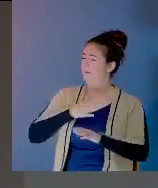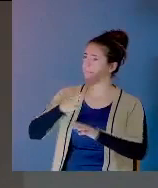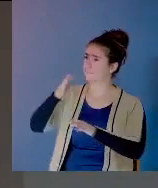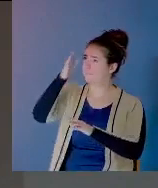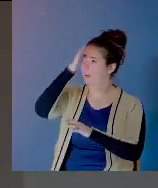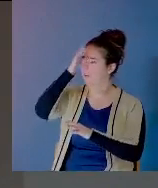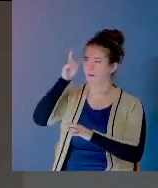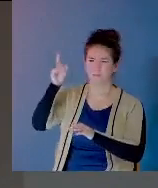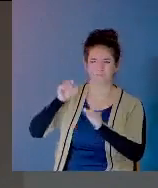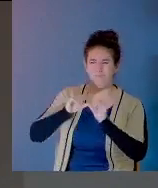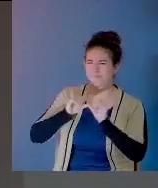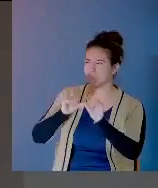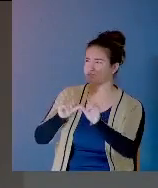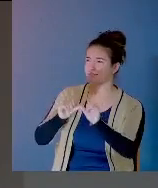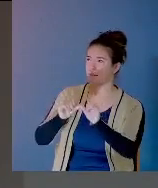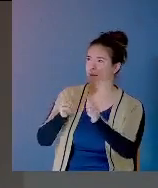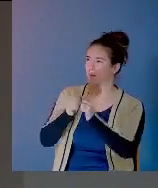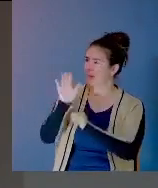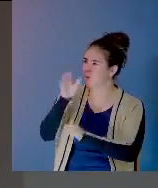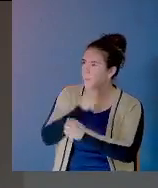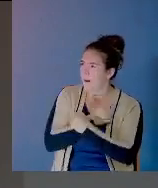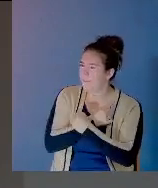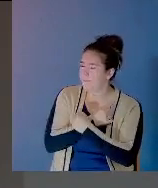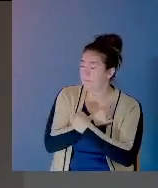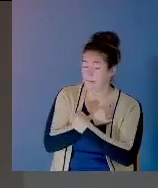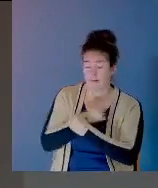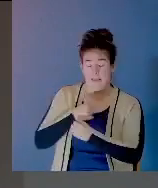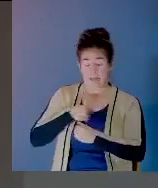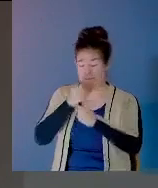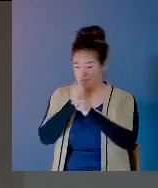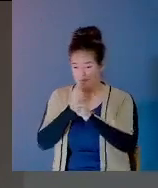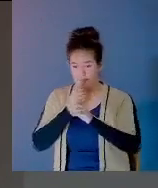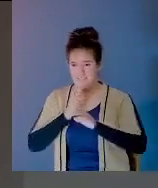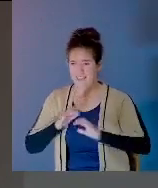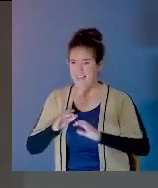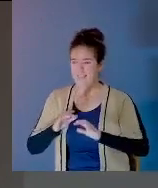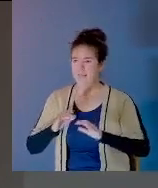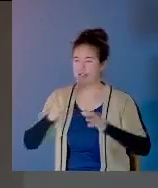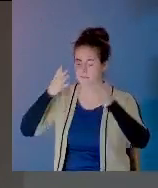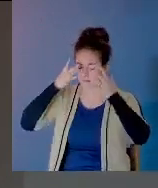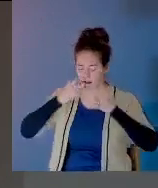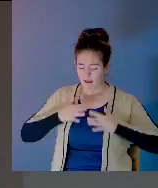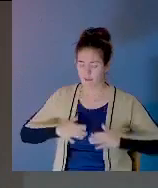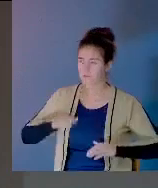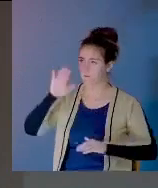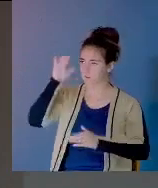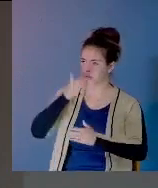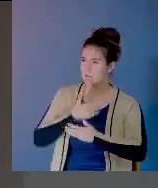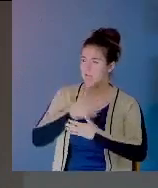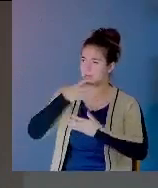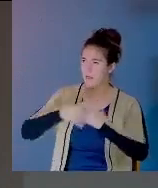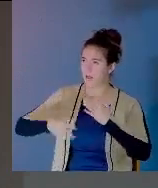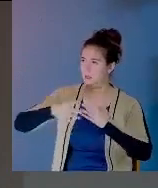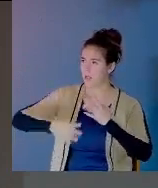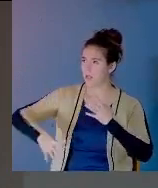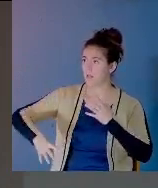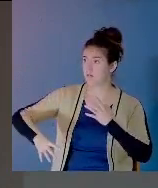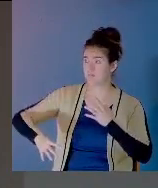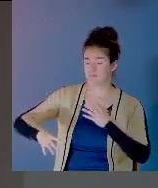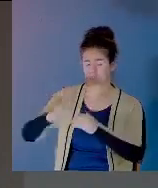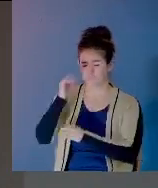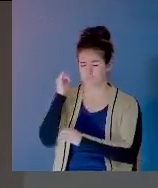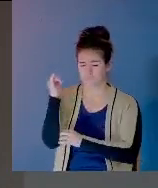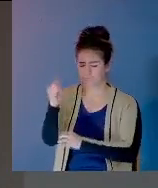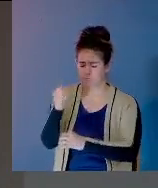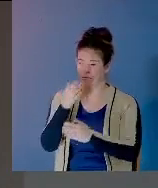am blessed to be your child, covered in your only Son's blood. Forever grateful for the gift of salvation given to me and